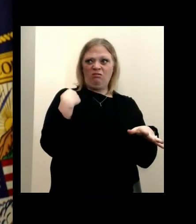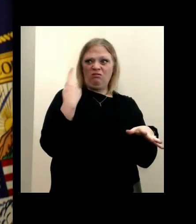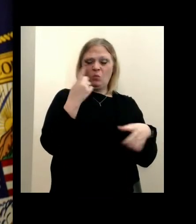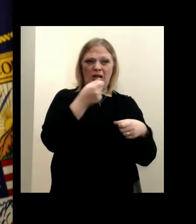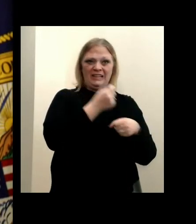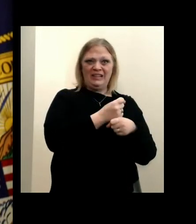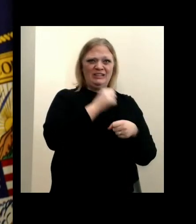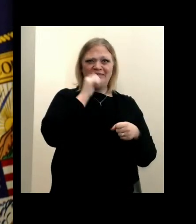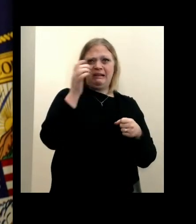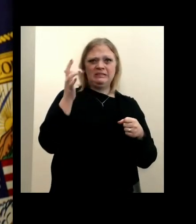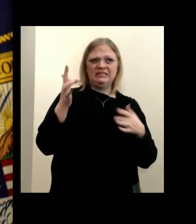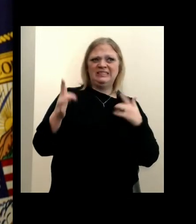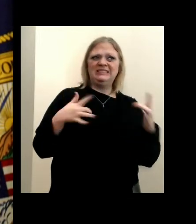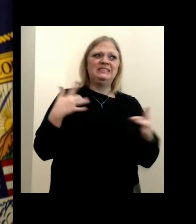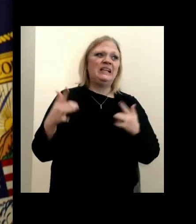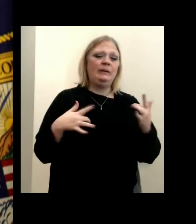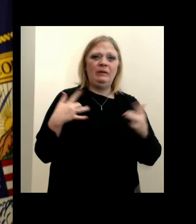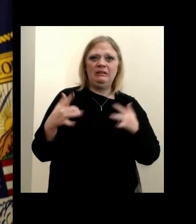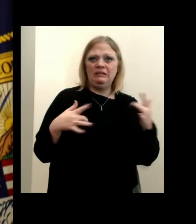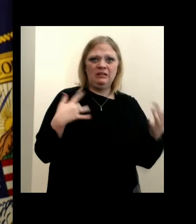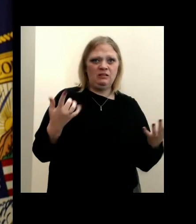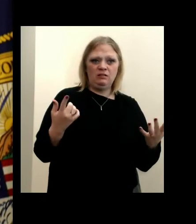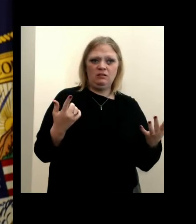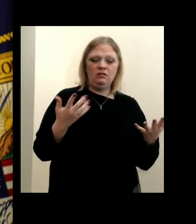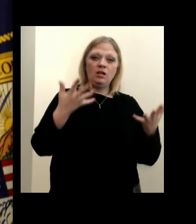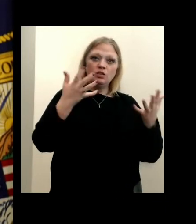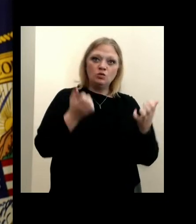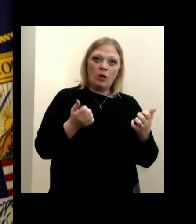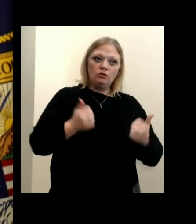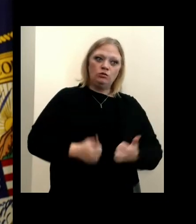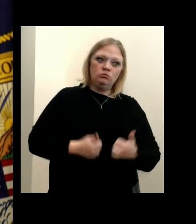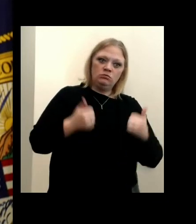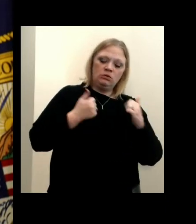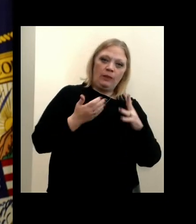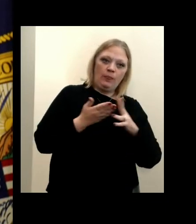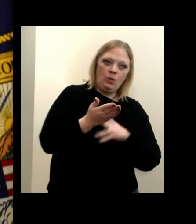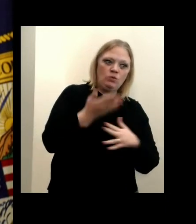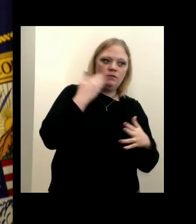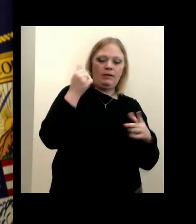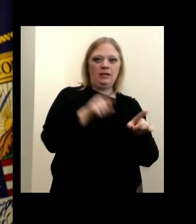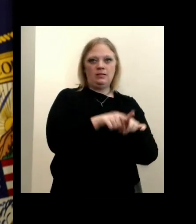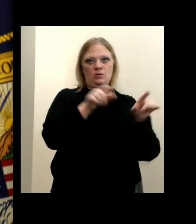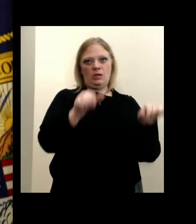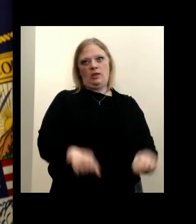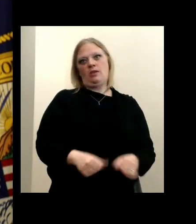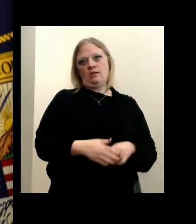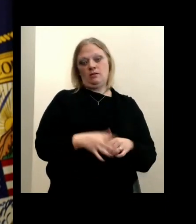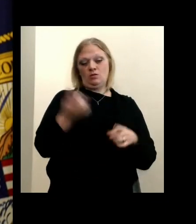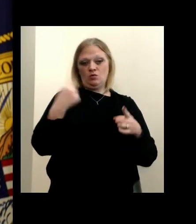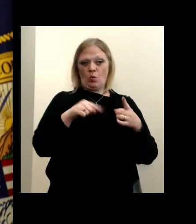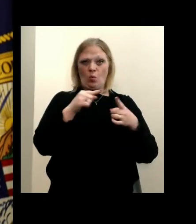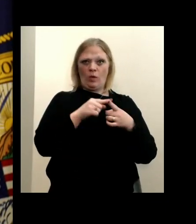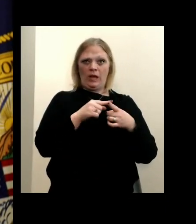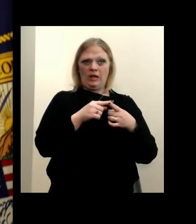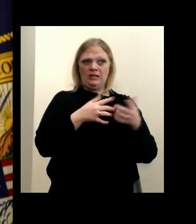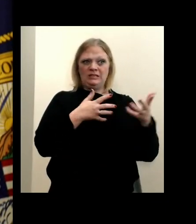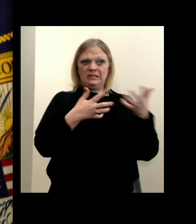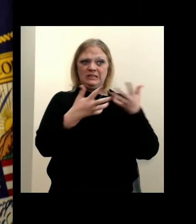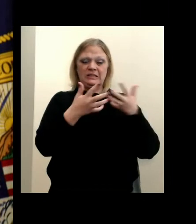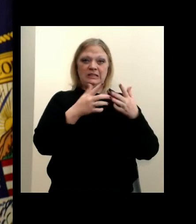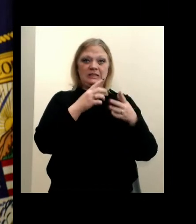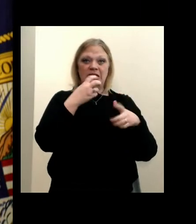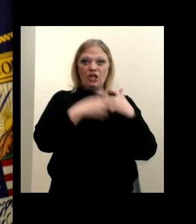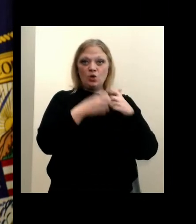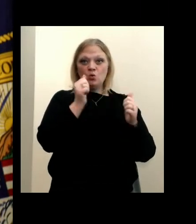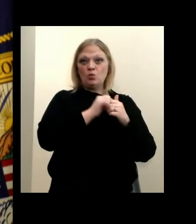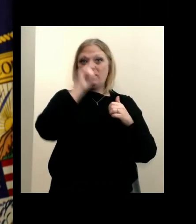it's just, I want to move through this as best as we can. And so when it comes to dealing with issues in government, I know you don't